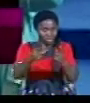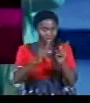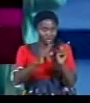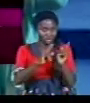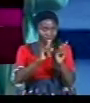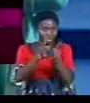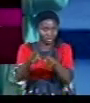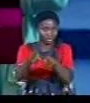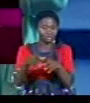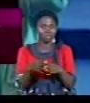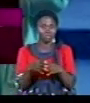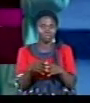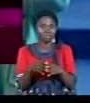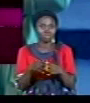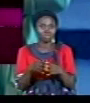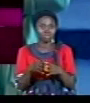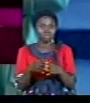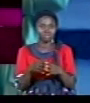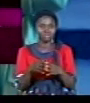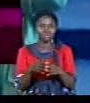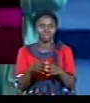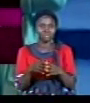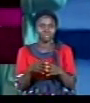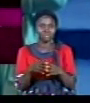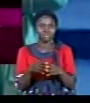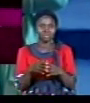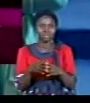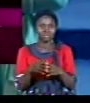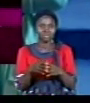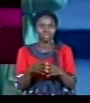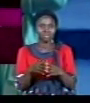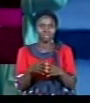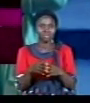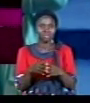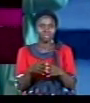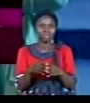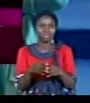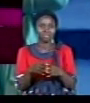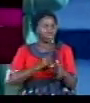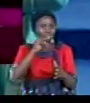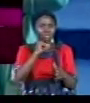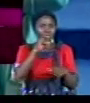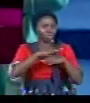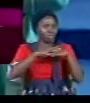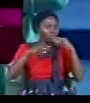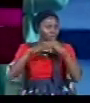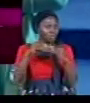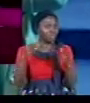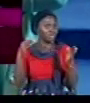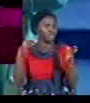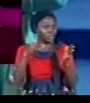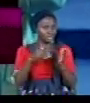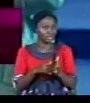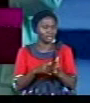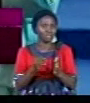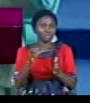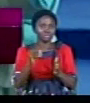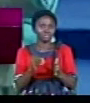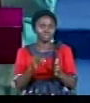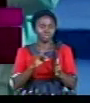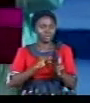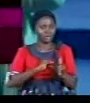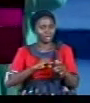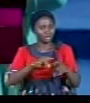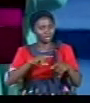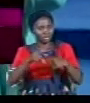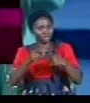administration was going on. I was not comfortable anymore. My wife has gone. I said, no, let me go look for the children myself. I went to the children's